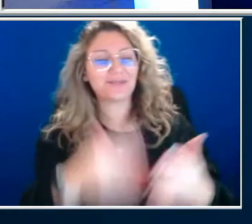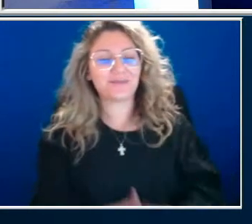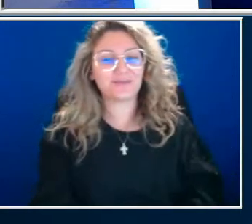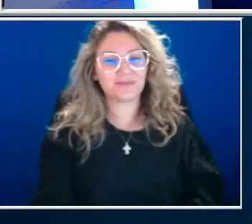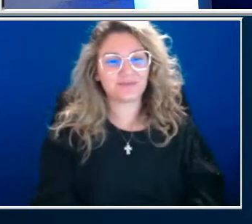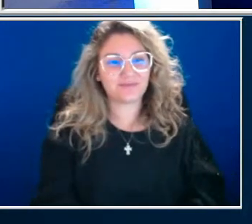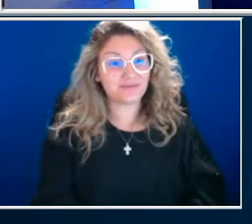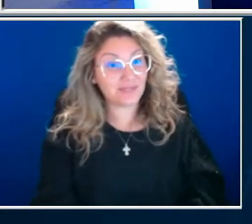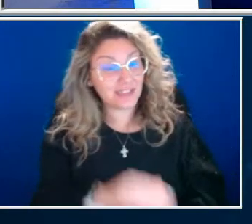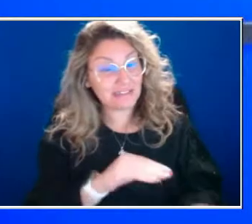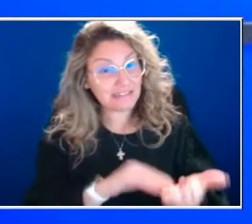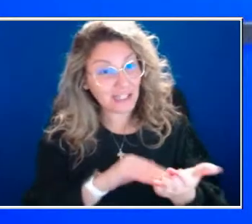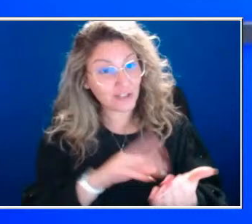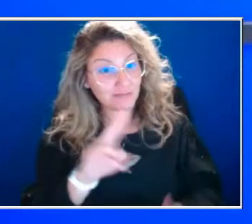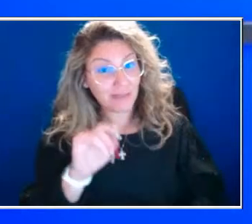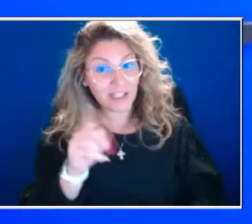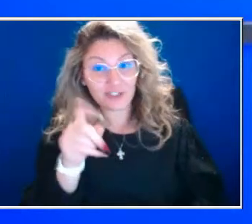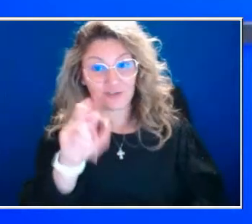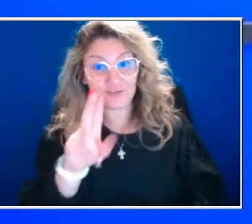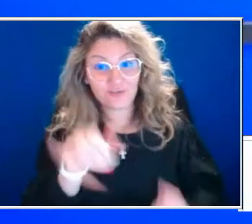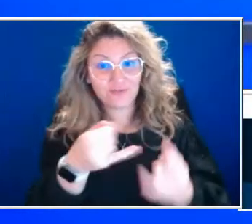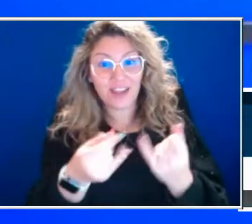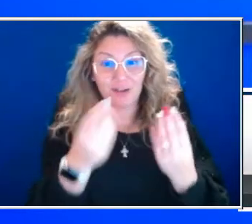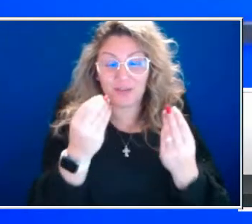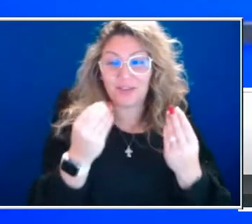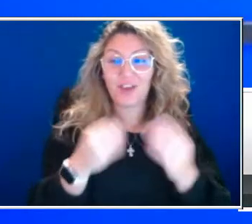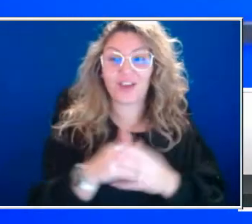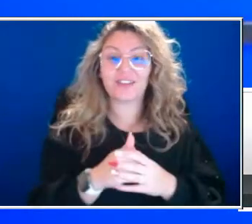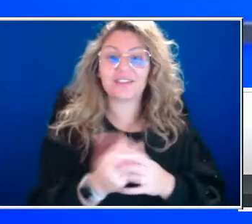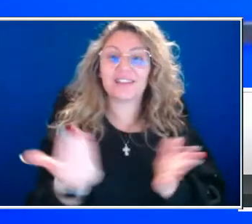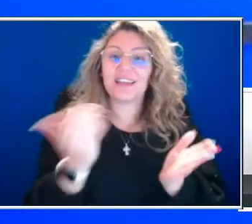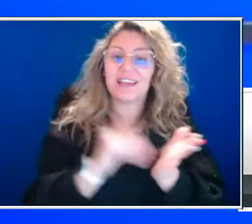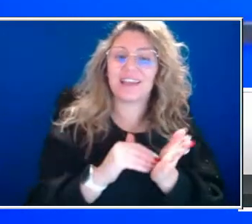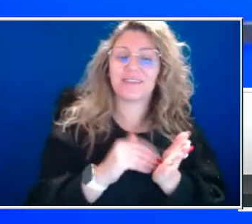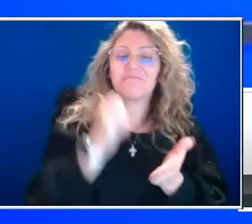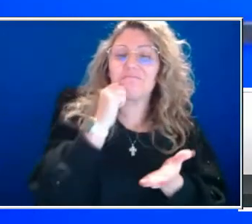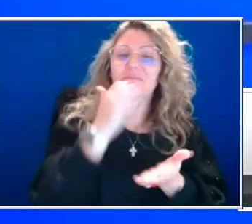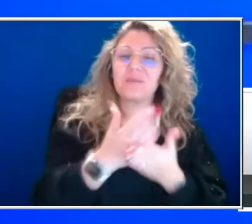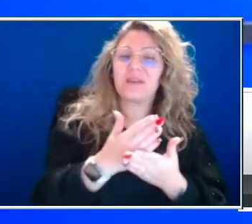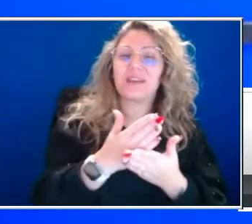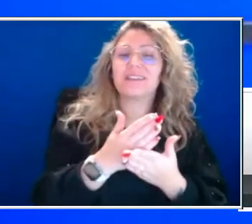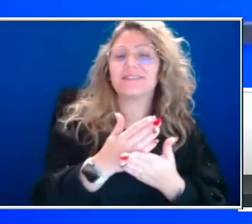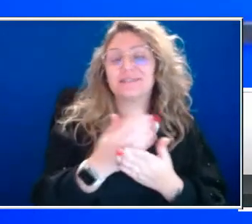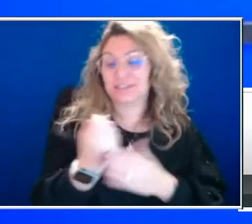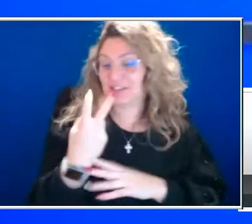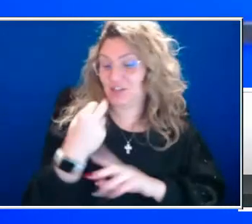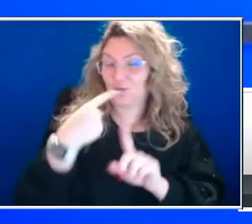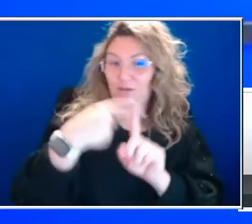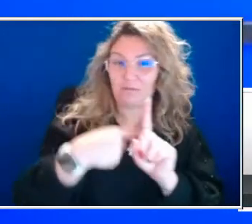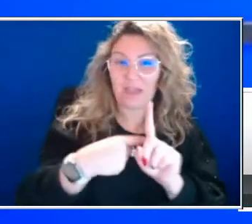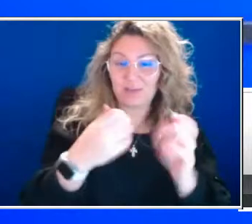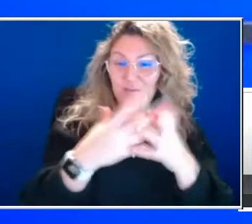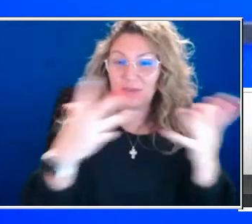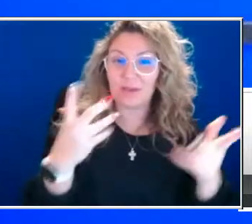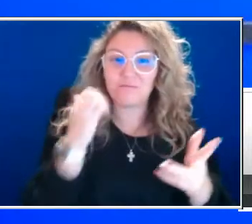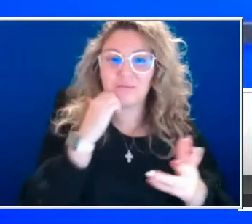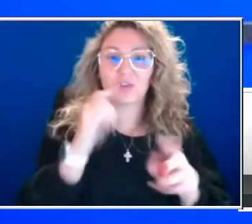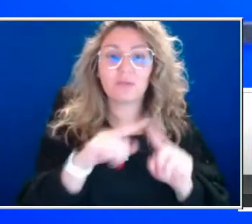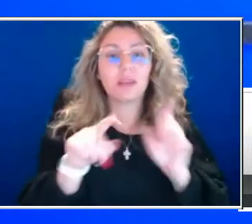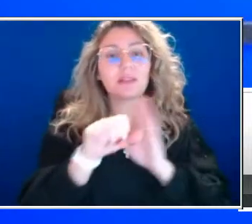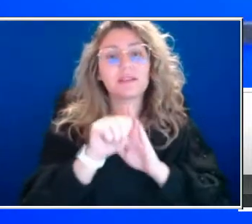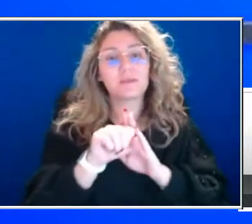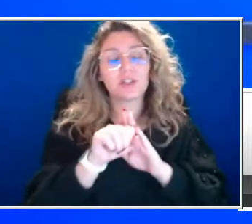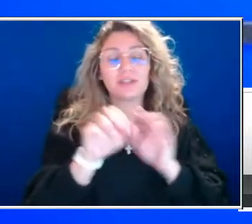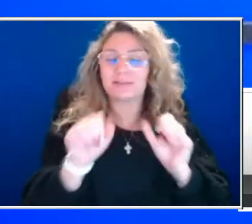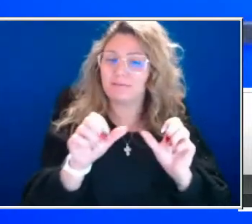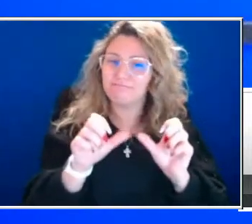final thoughts from you today. So I would say, again, menopause is technically defined as that 12 months with no period, but those symptoms can last for